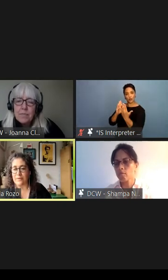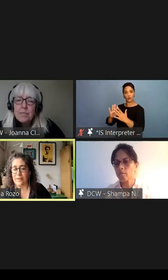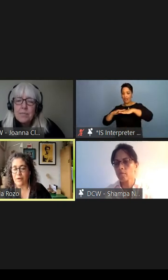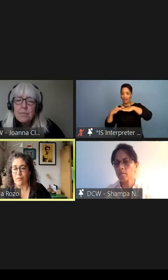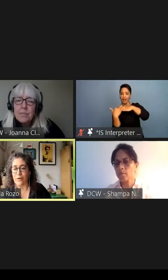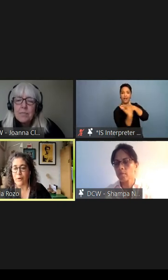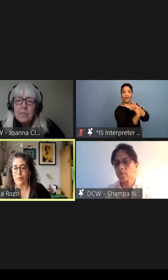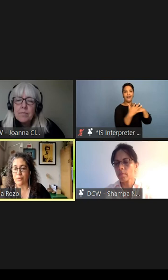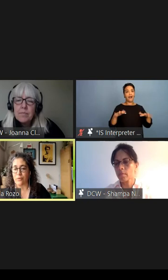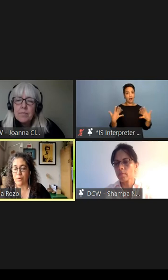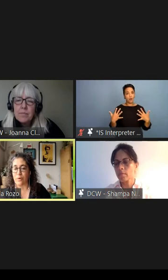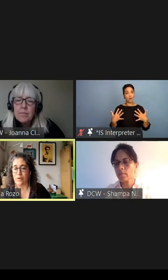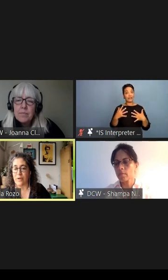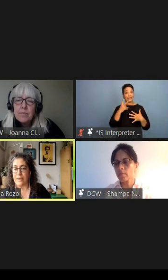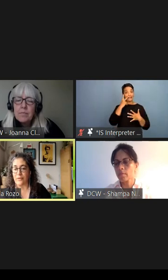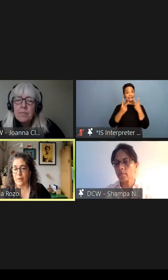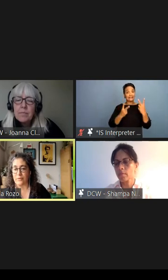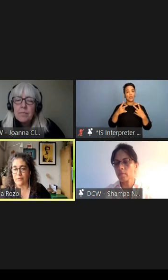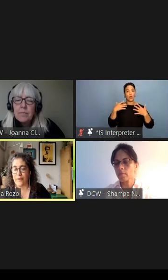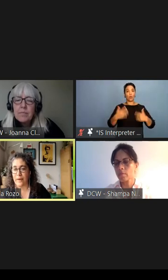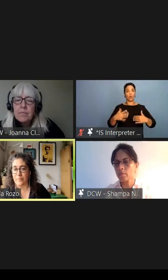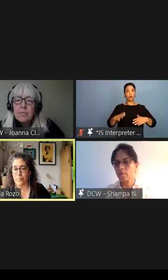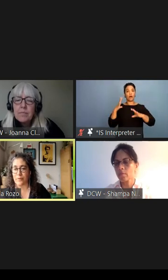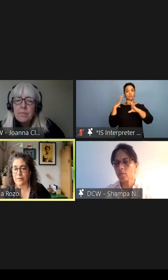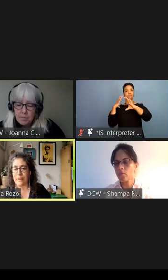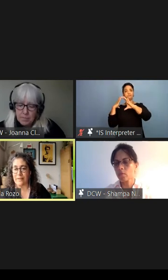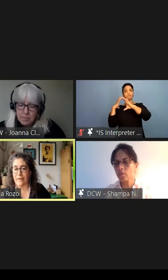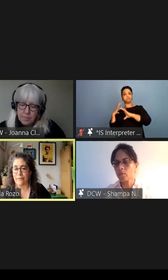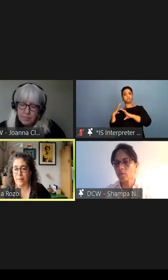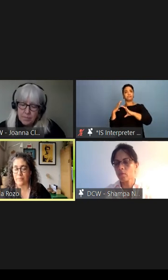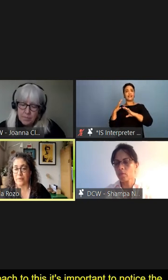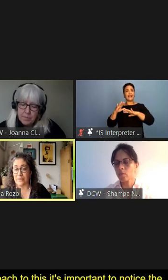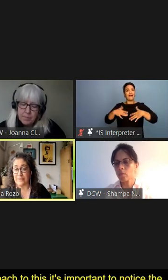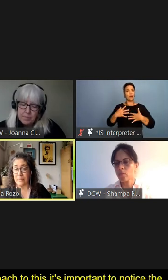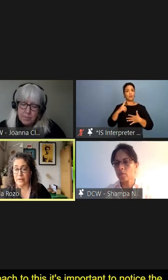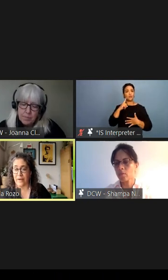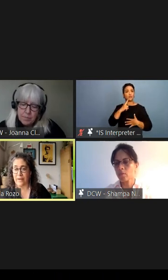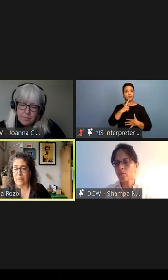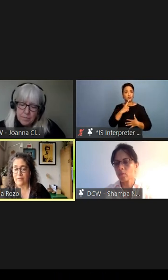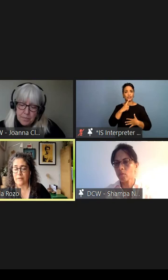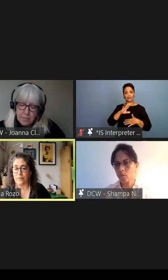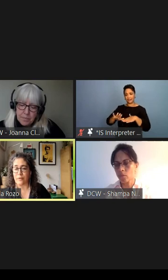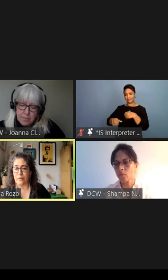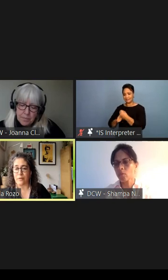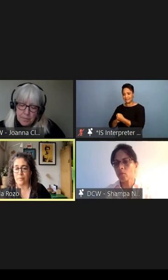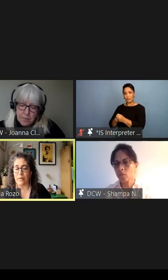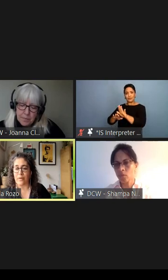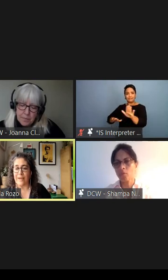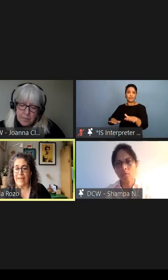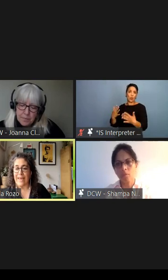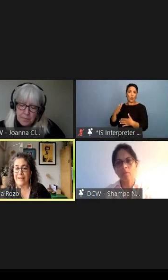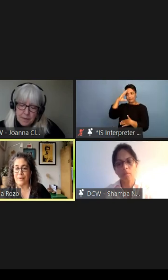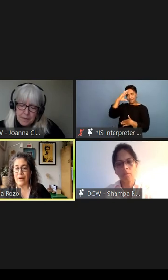notice the overload of work in terms of supporting a deaf sibling, right? Sister or